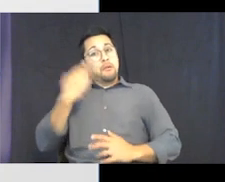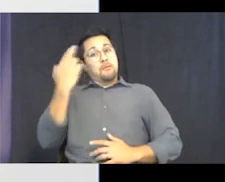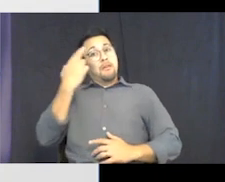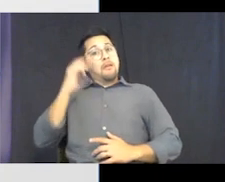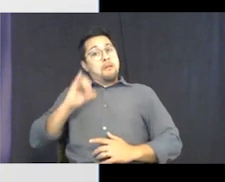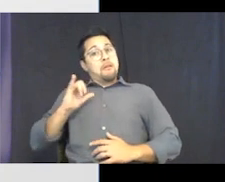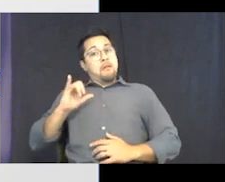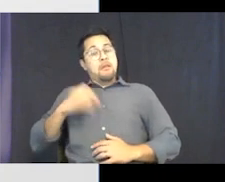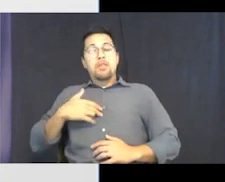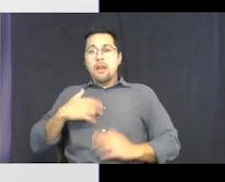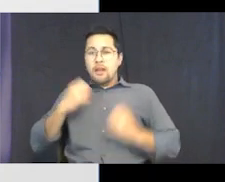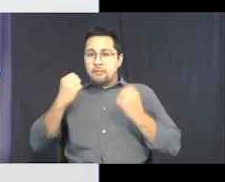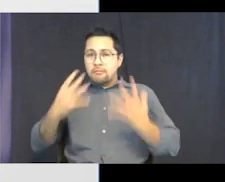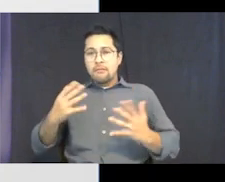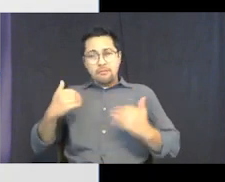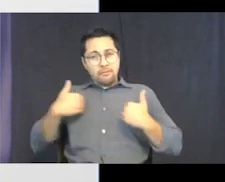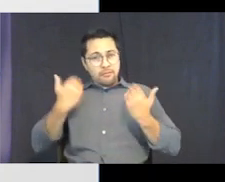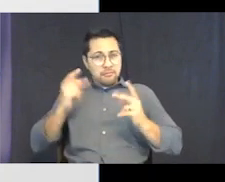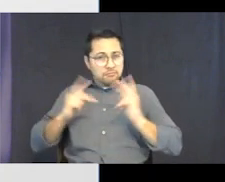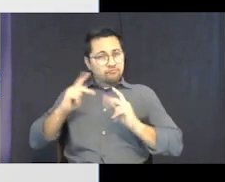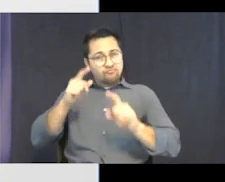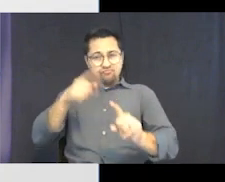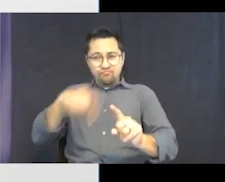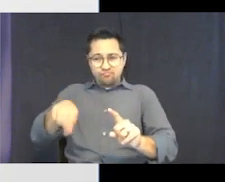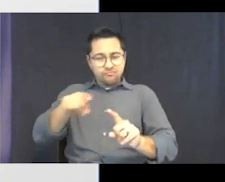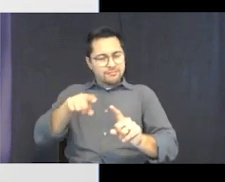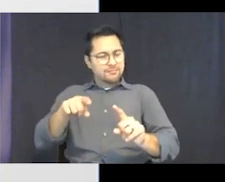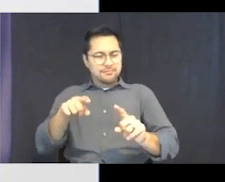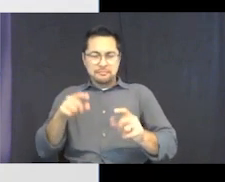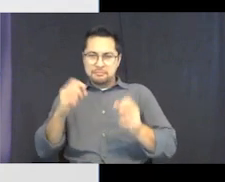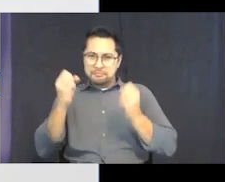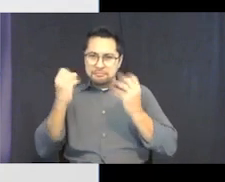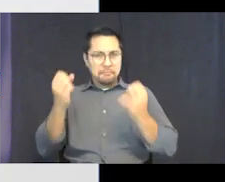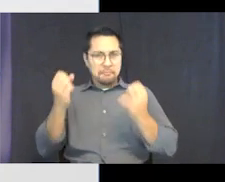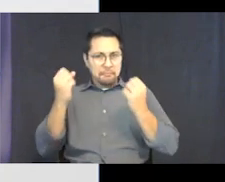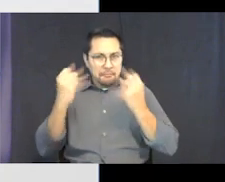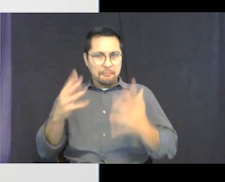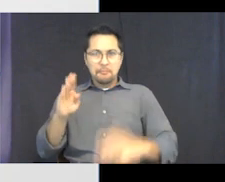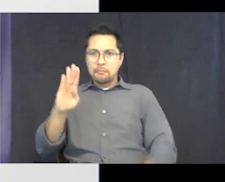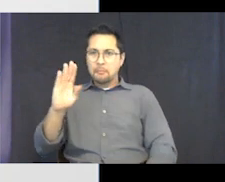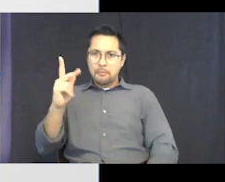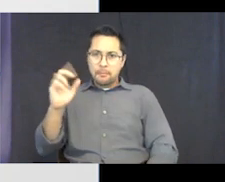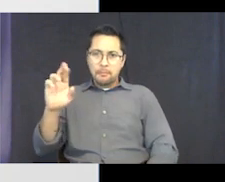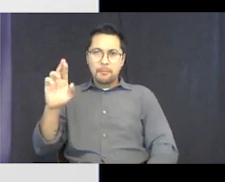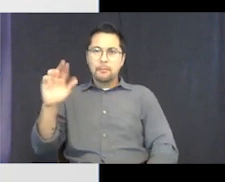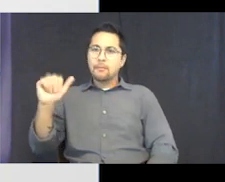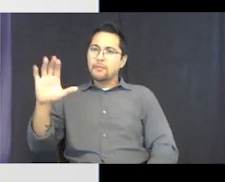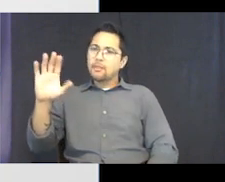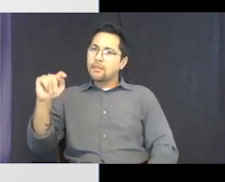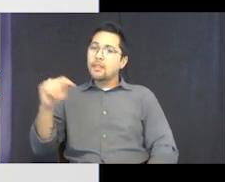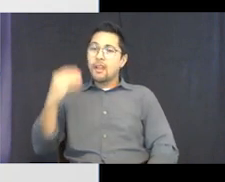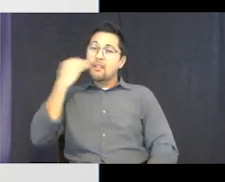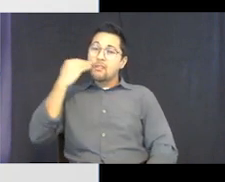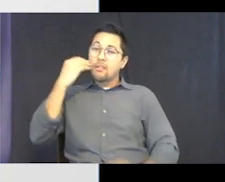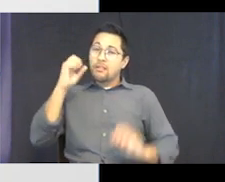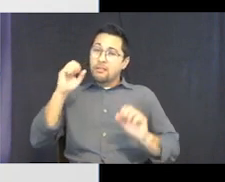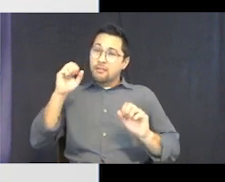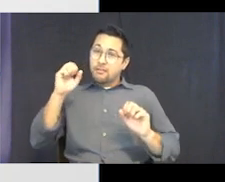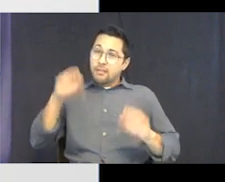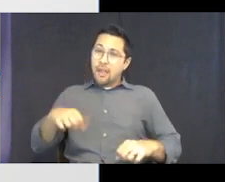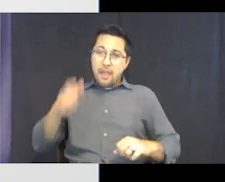a number of young folks have had numerous Baker Acts, and we know that that could be